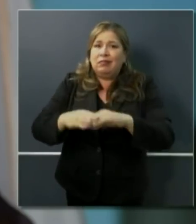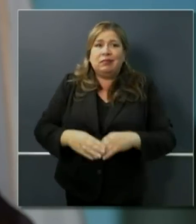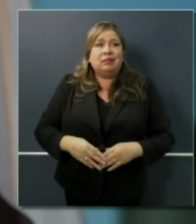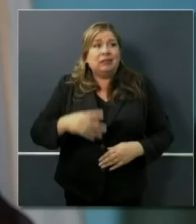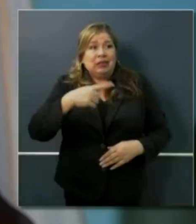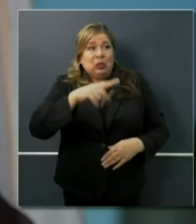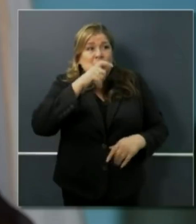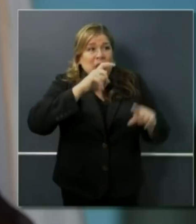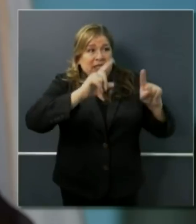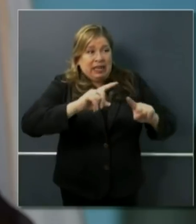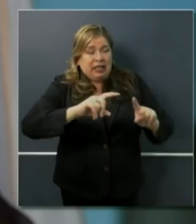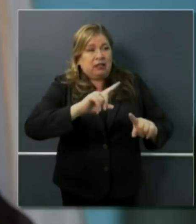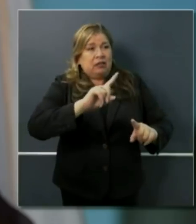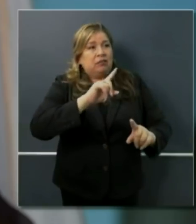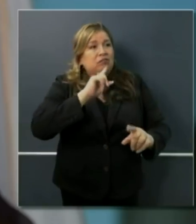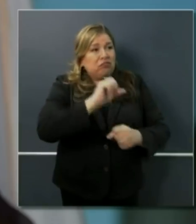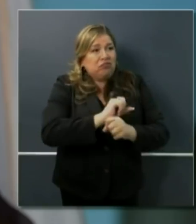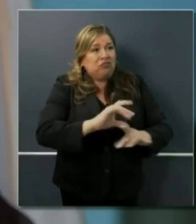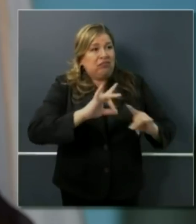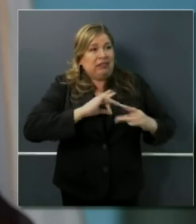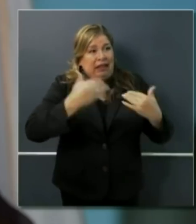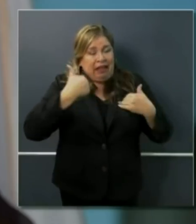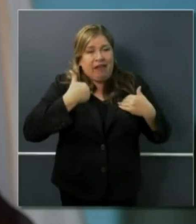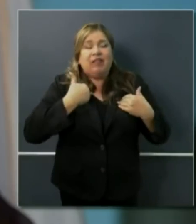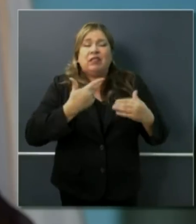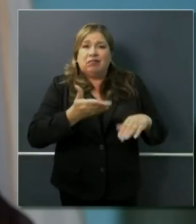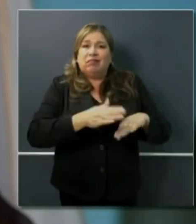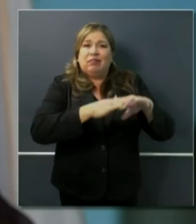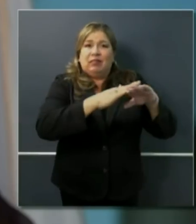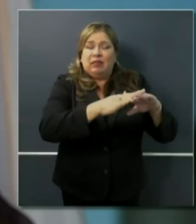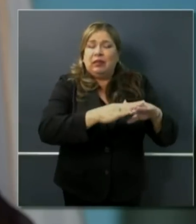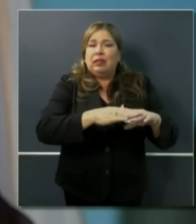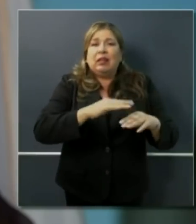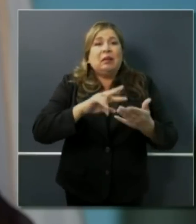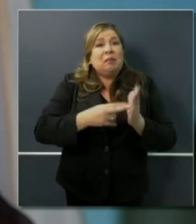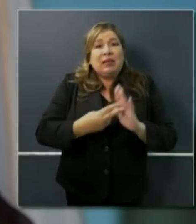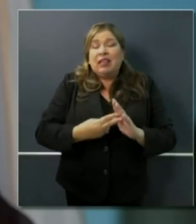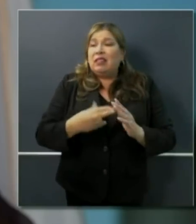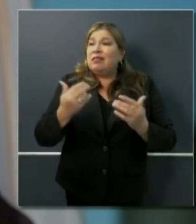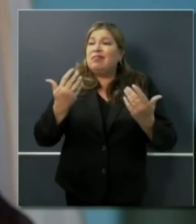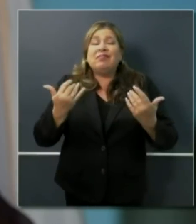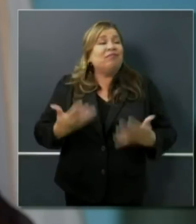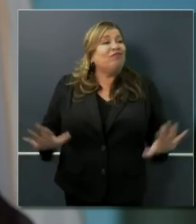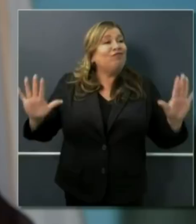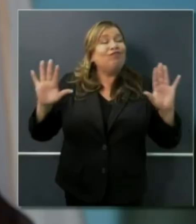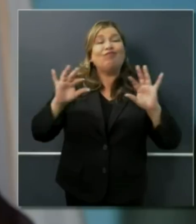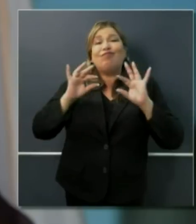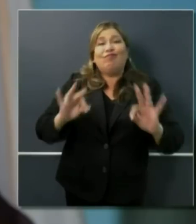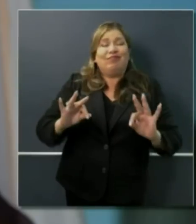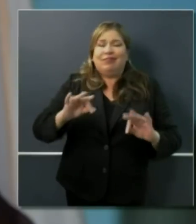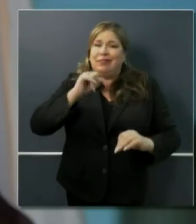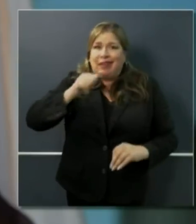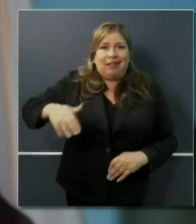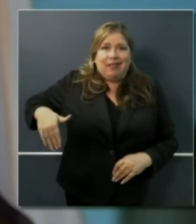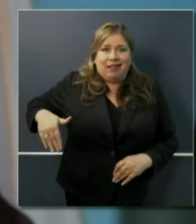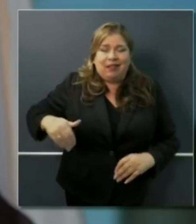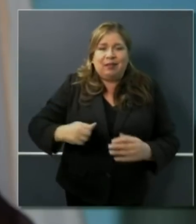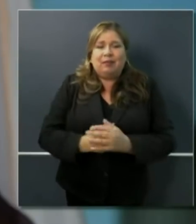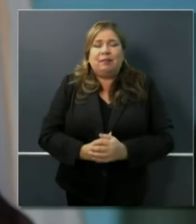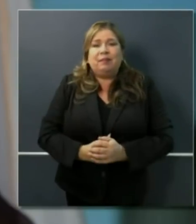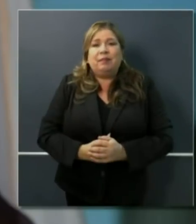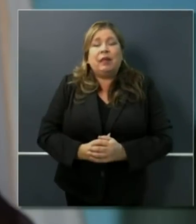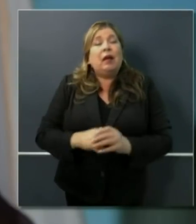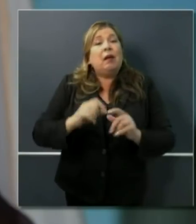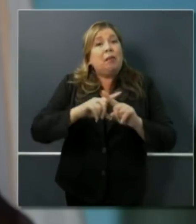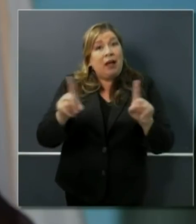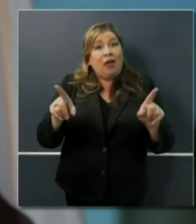yet, and we are not spiking the ball. But we also extend a recognition in that light